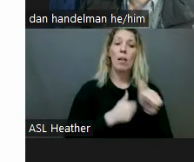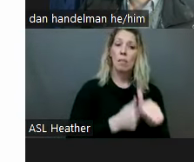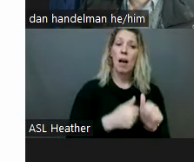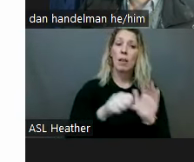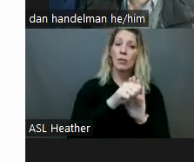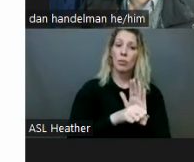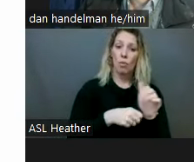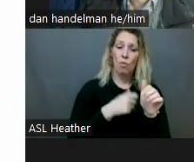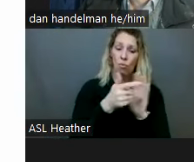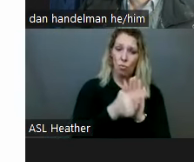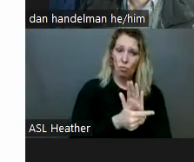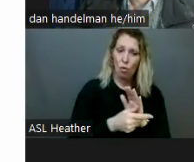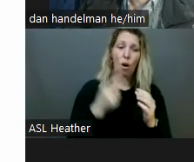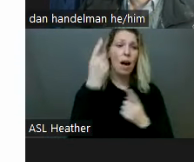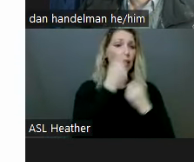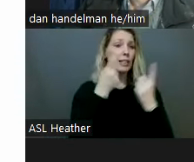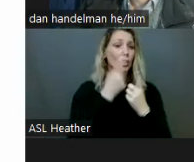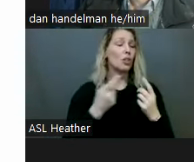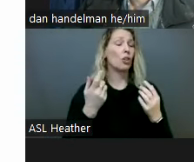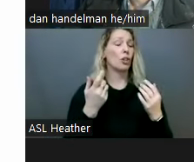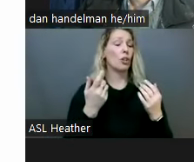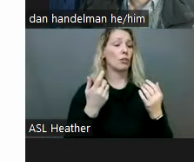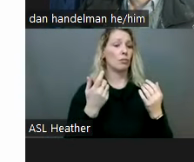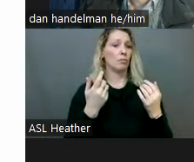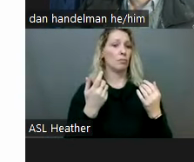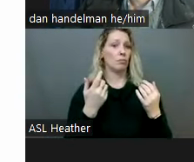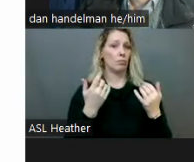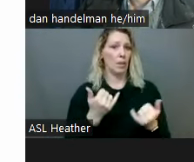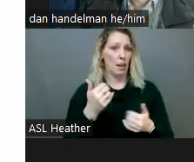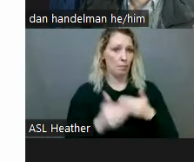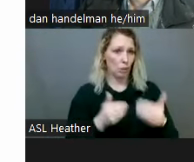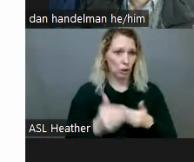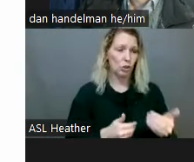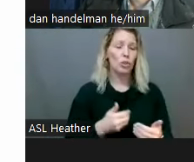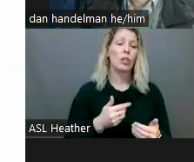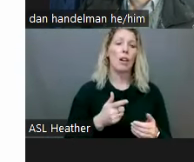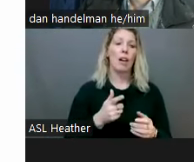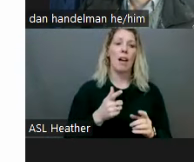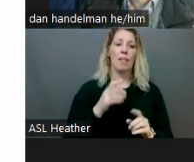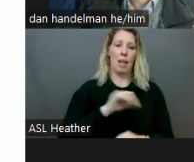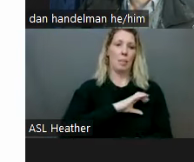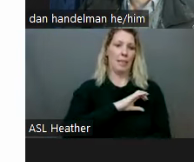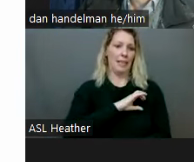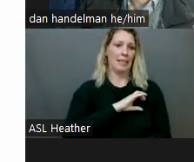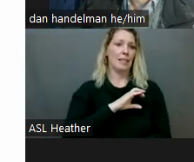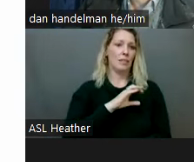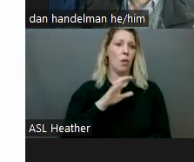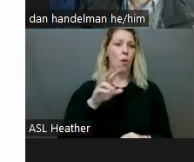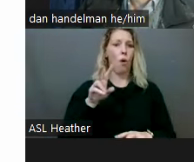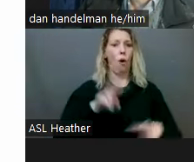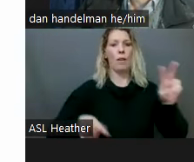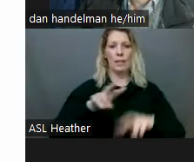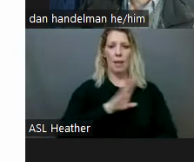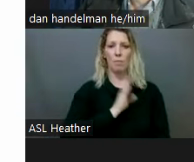laws, consideration of the existing procedure, and the addition of the Community Police Oversight Board.